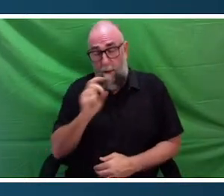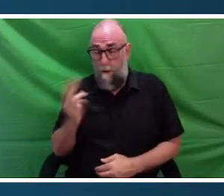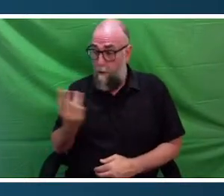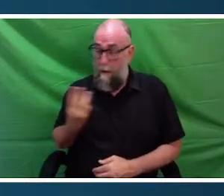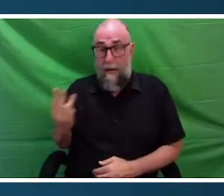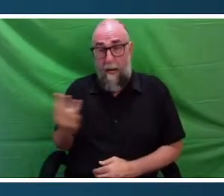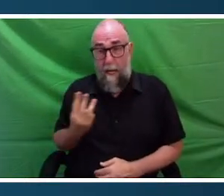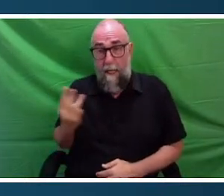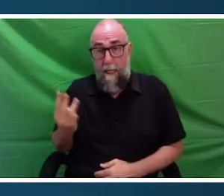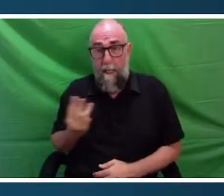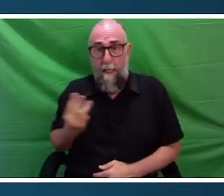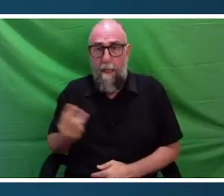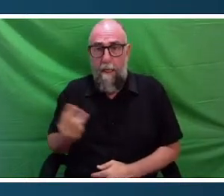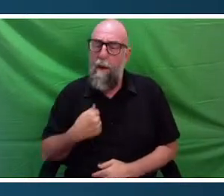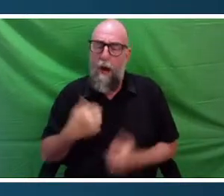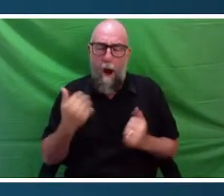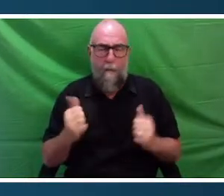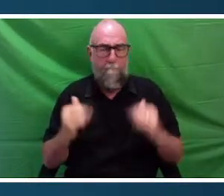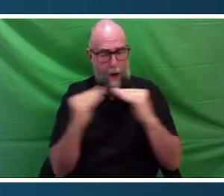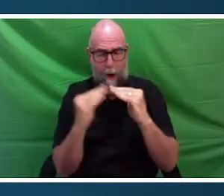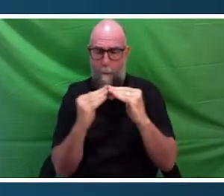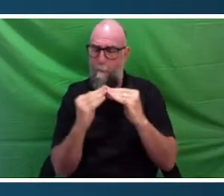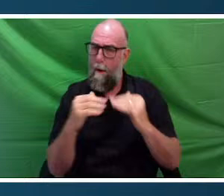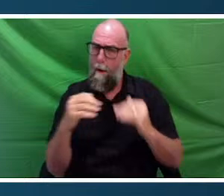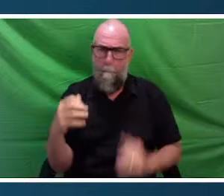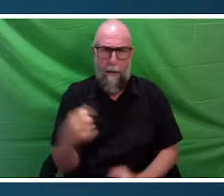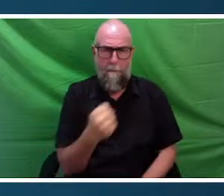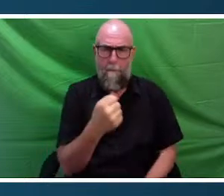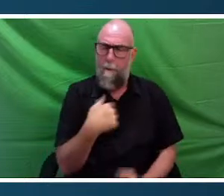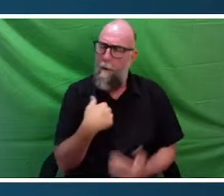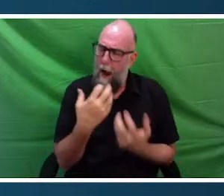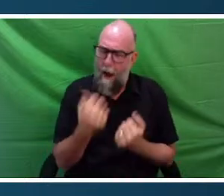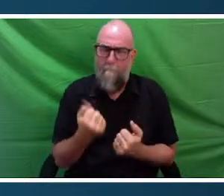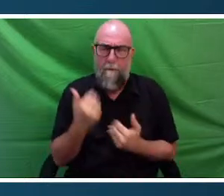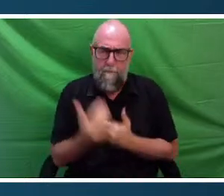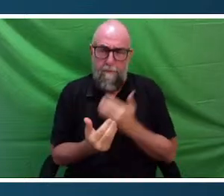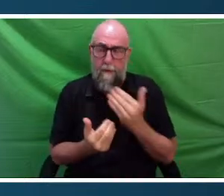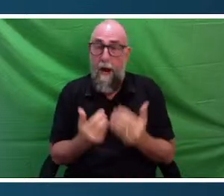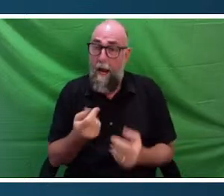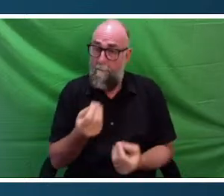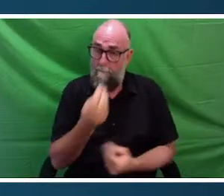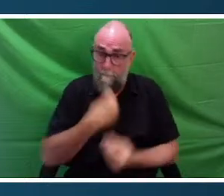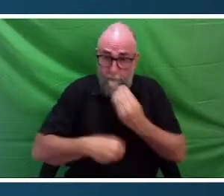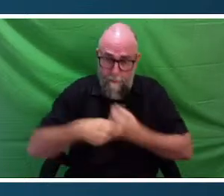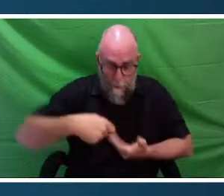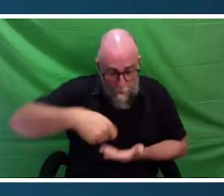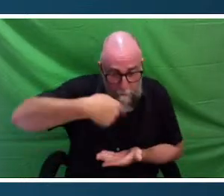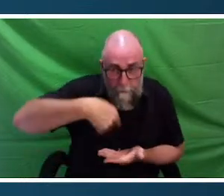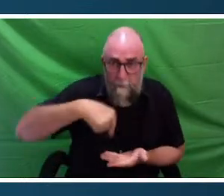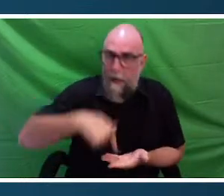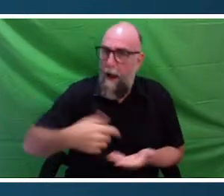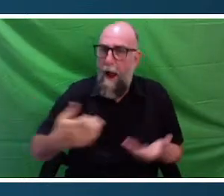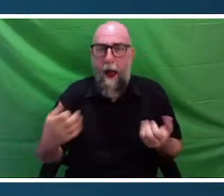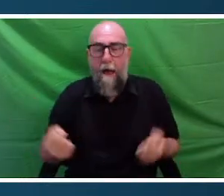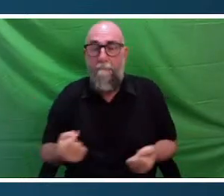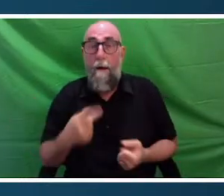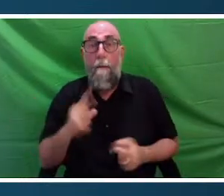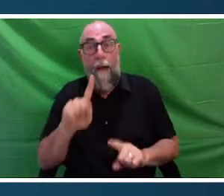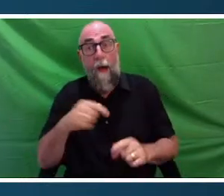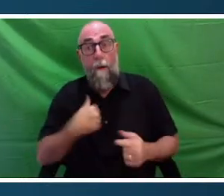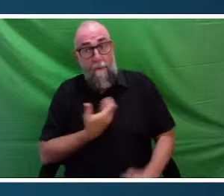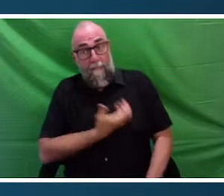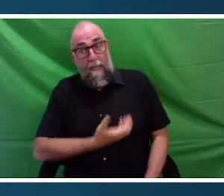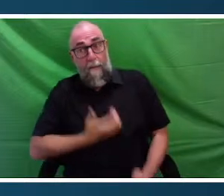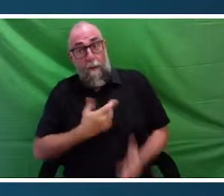a roof on our heads and most of the time food on our plates, but knew no luxury.